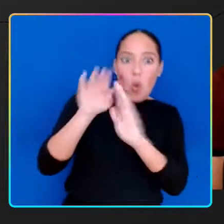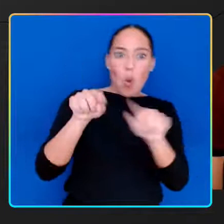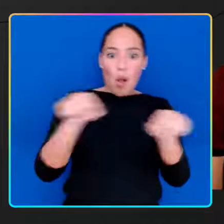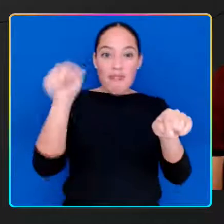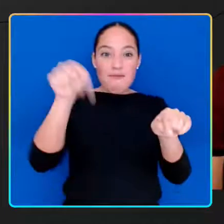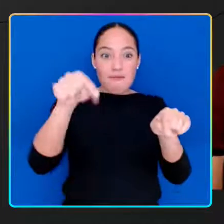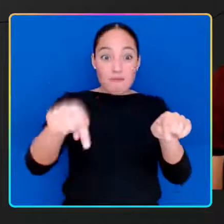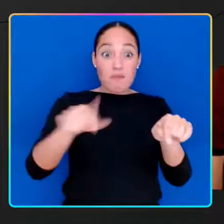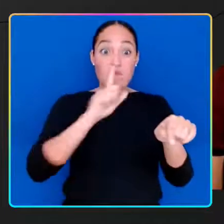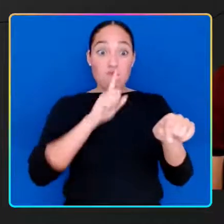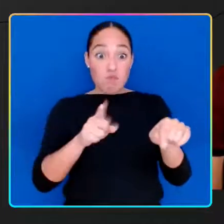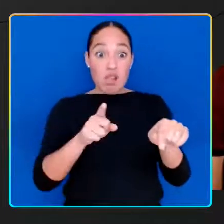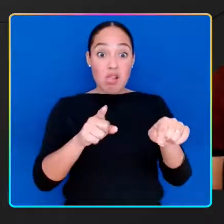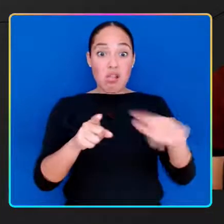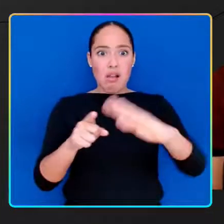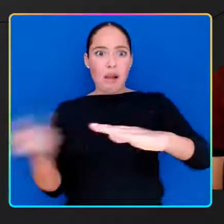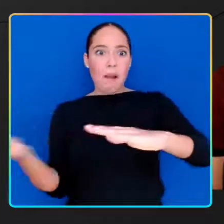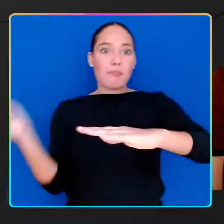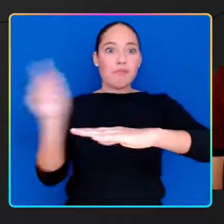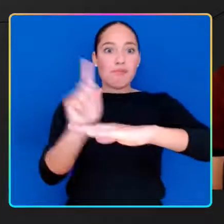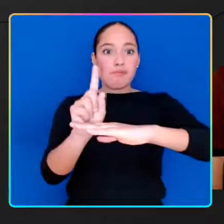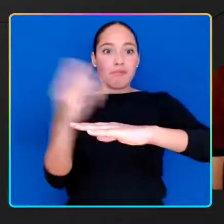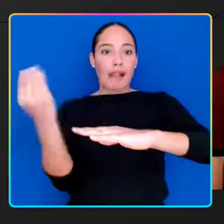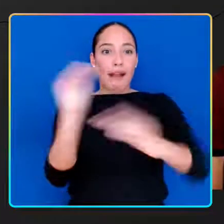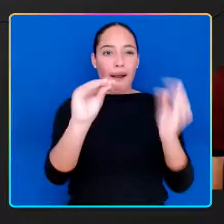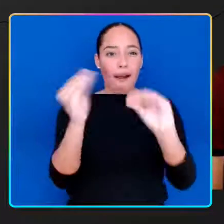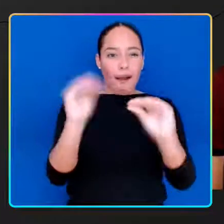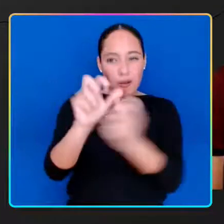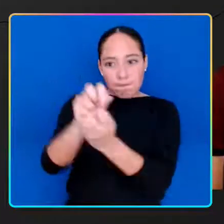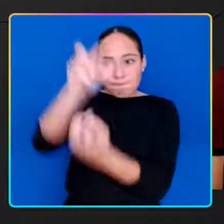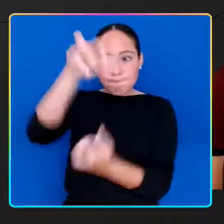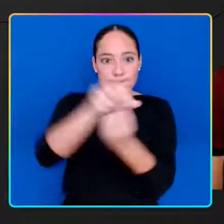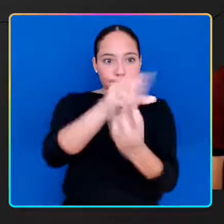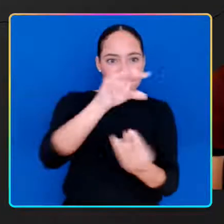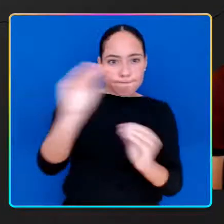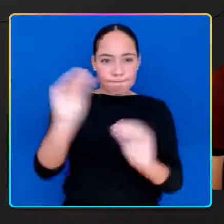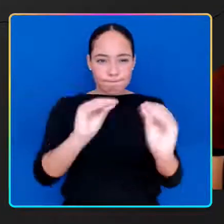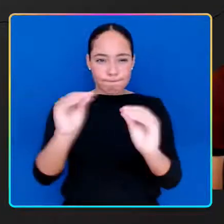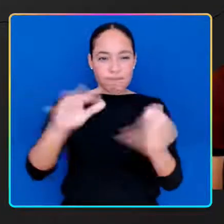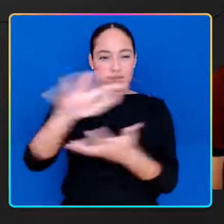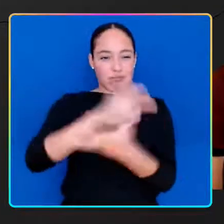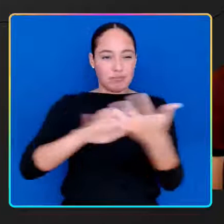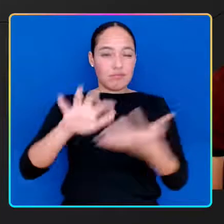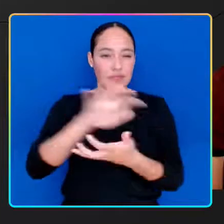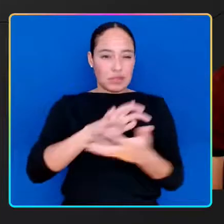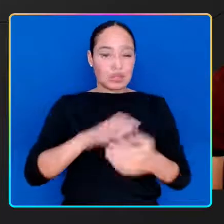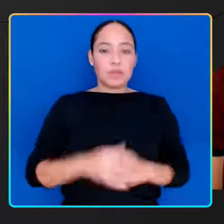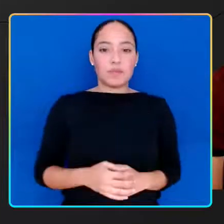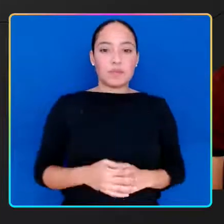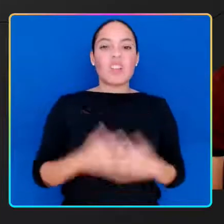models, to the machine learning engineer to take the models from the notebooks and test it, scale it, optimize it, make